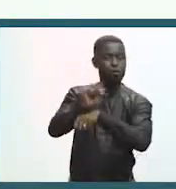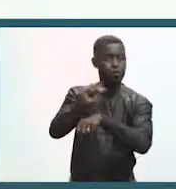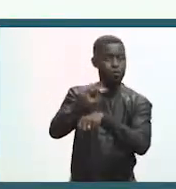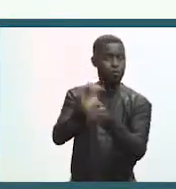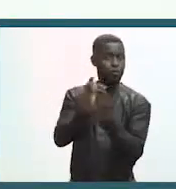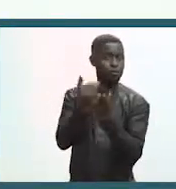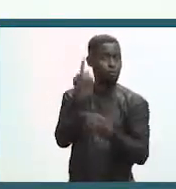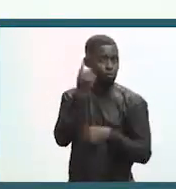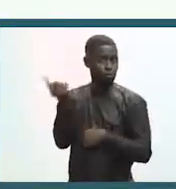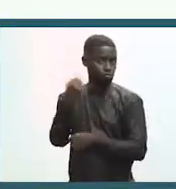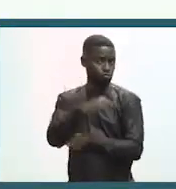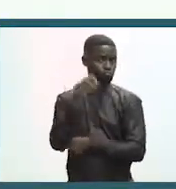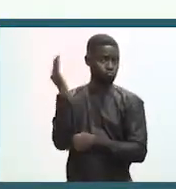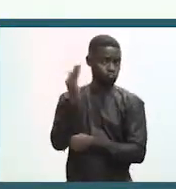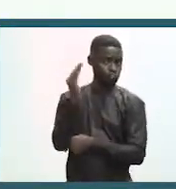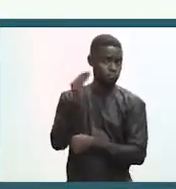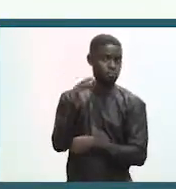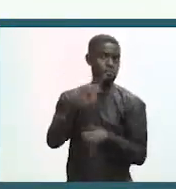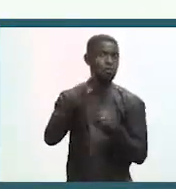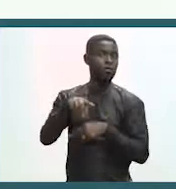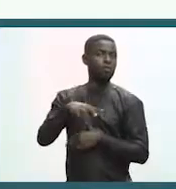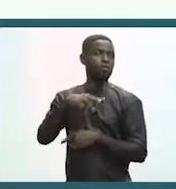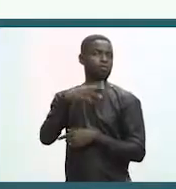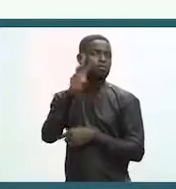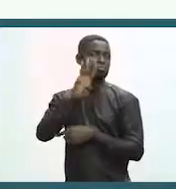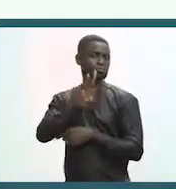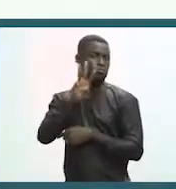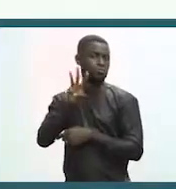for this session. Go to